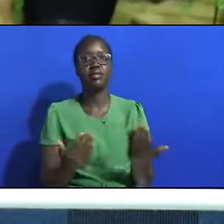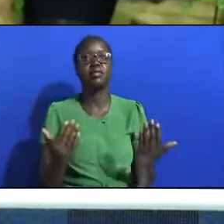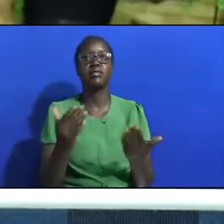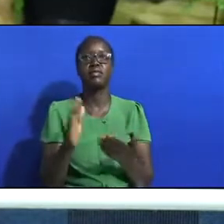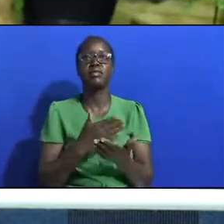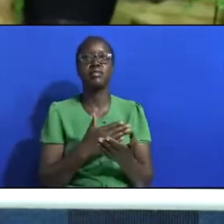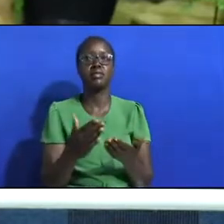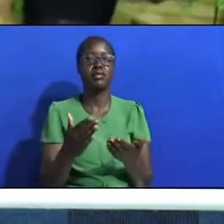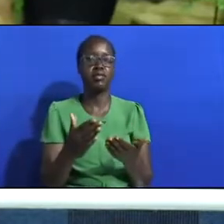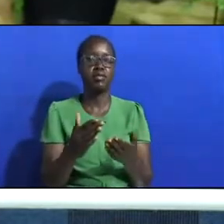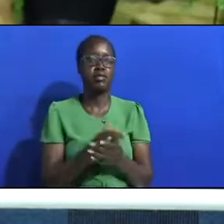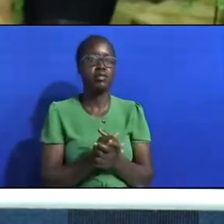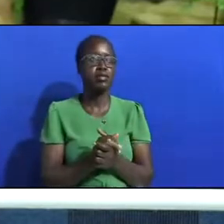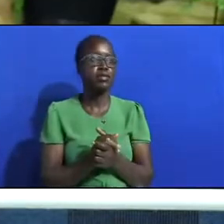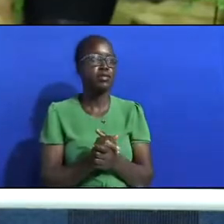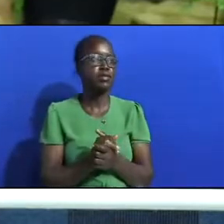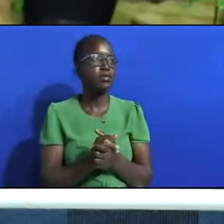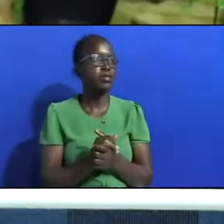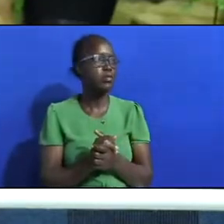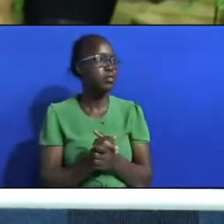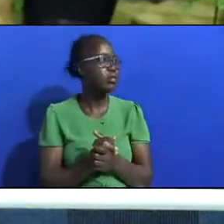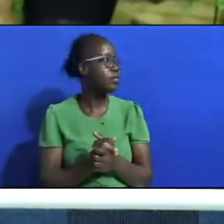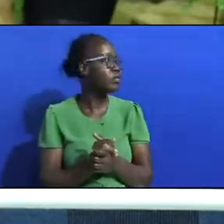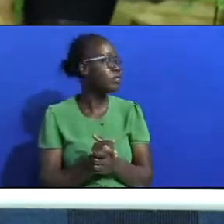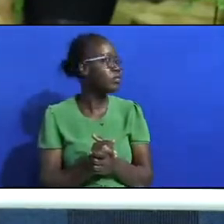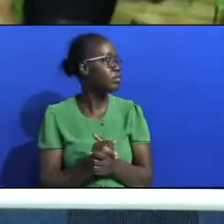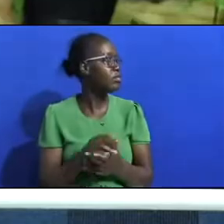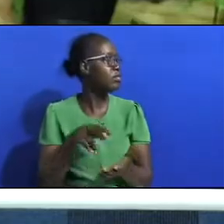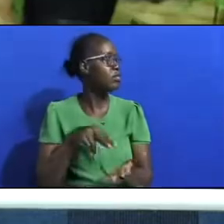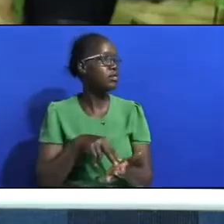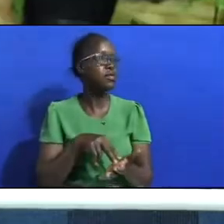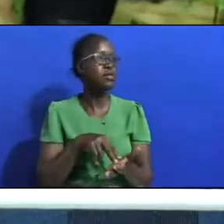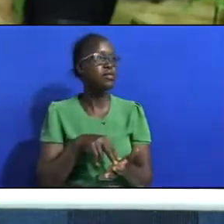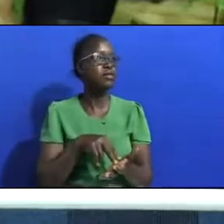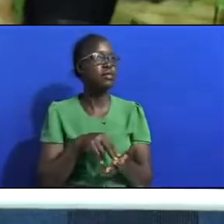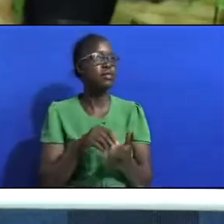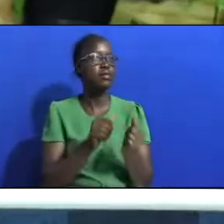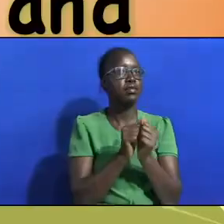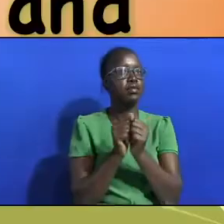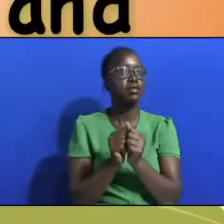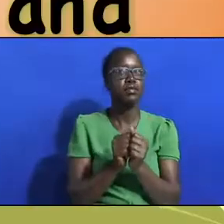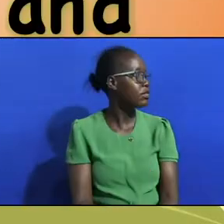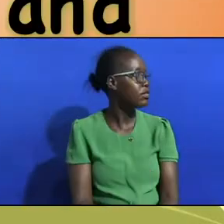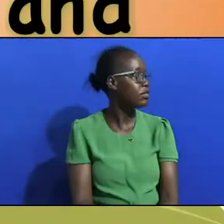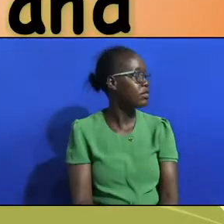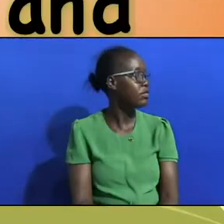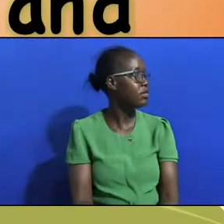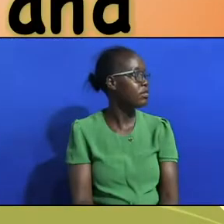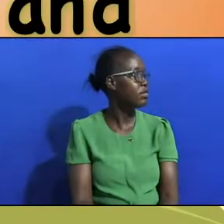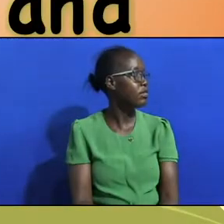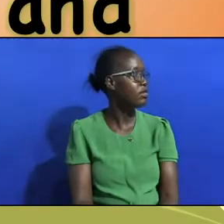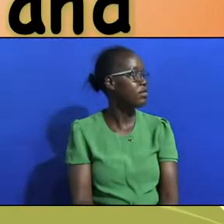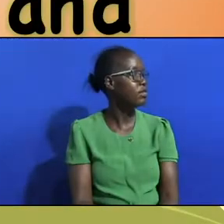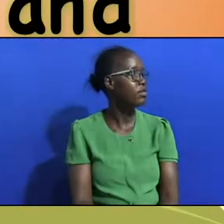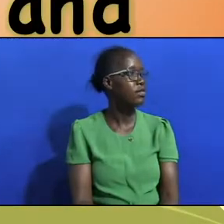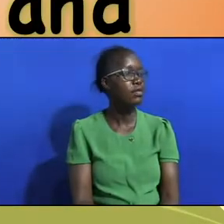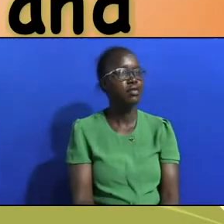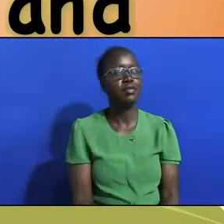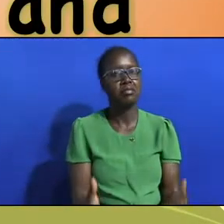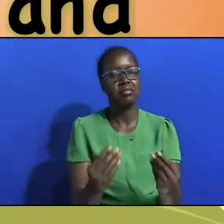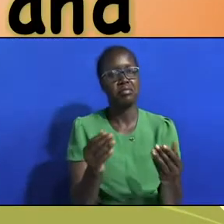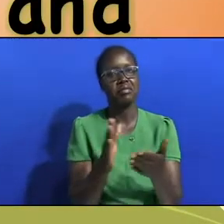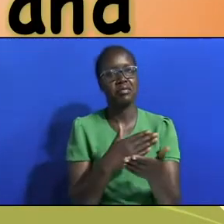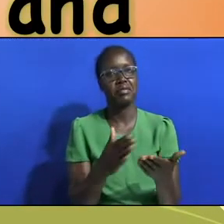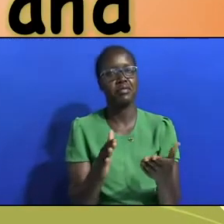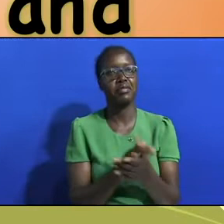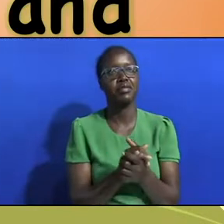we're going to sing two songs. And I want each one of us to stand as we sing these songs. Very simple songs, okay?